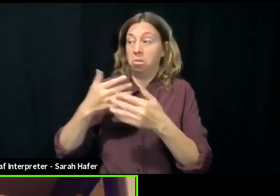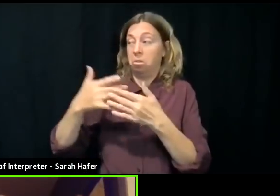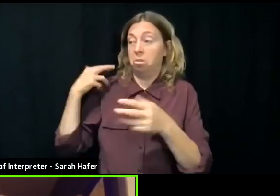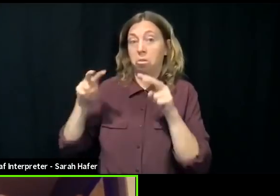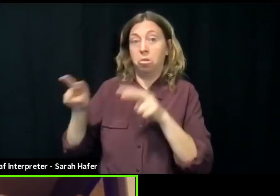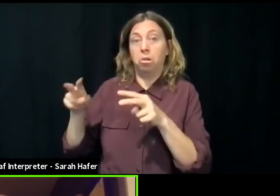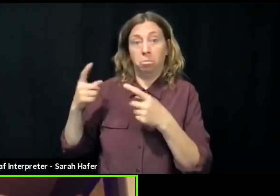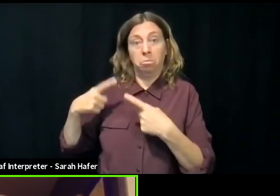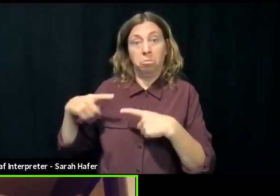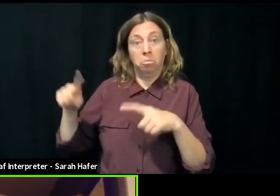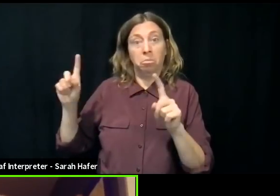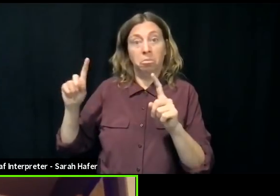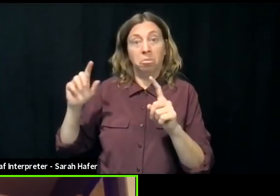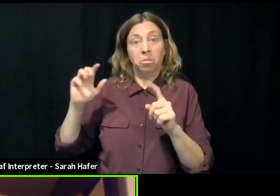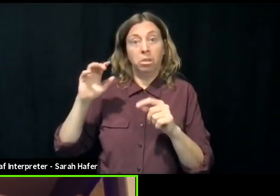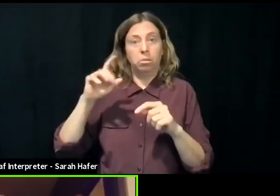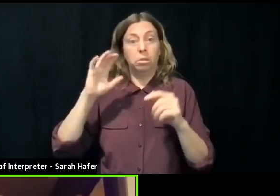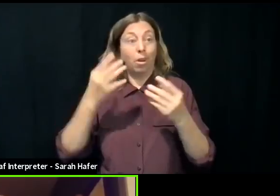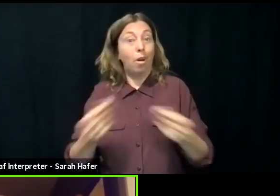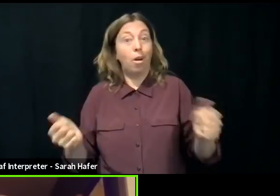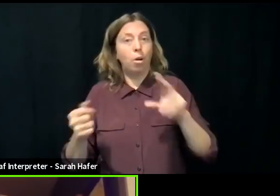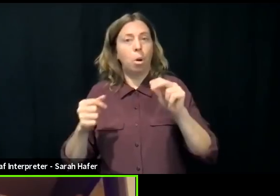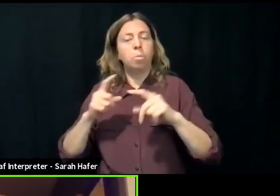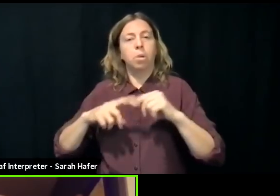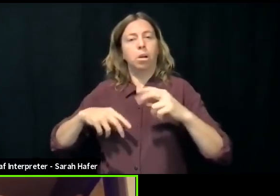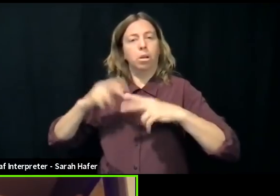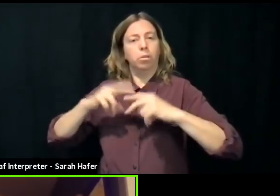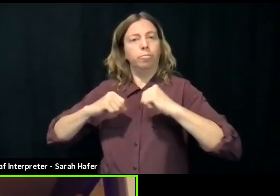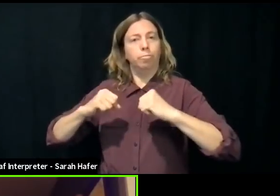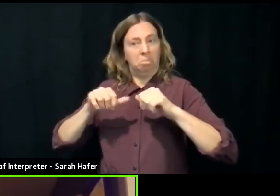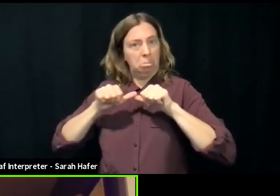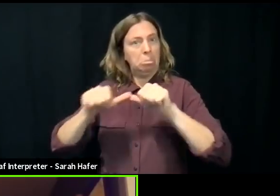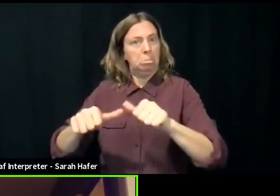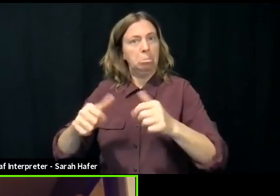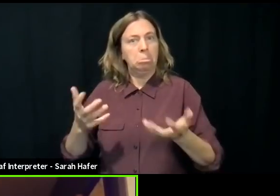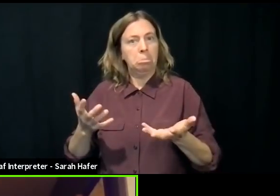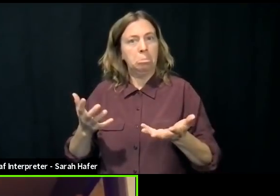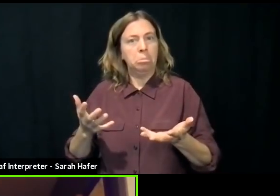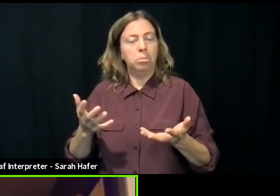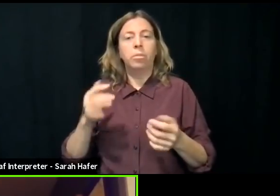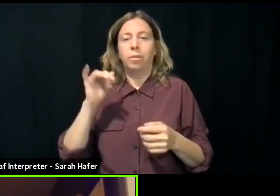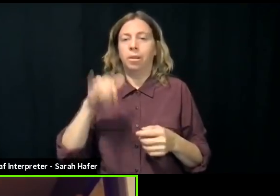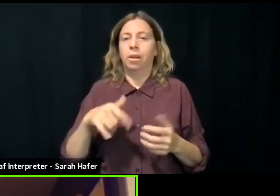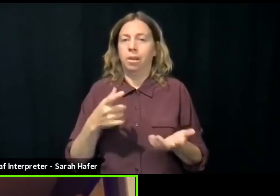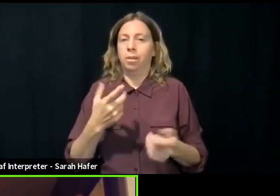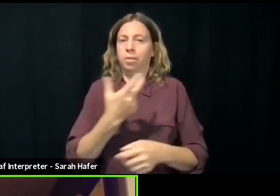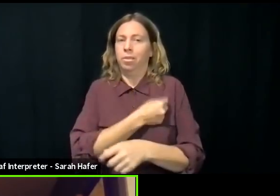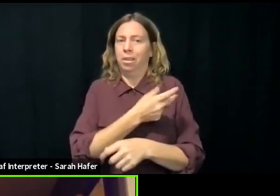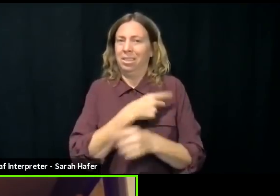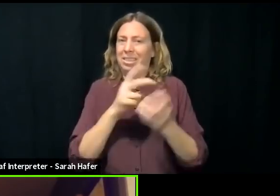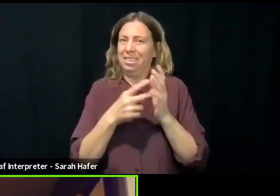getting a vaccine is your best protection, especially in the face of an unknown length of natural immunity.